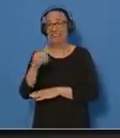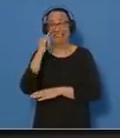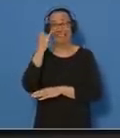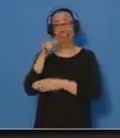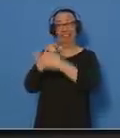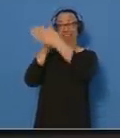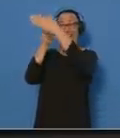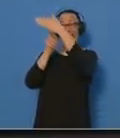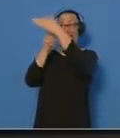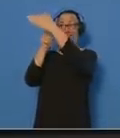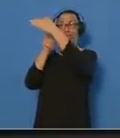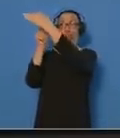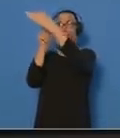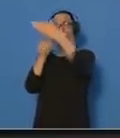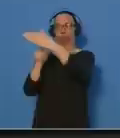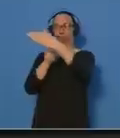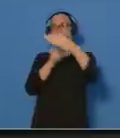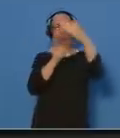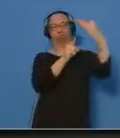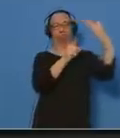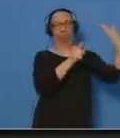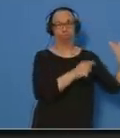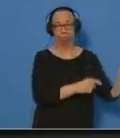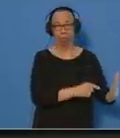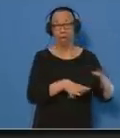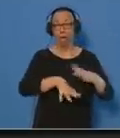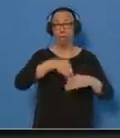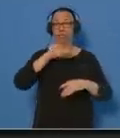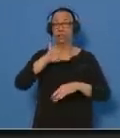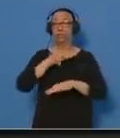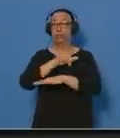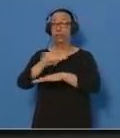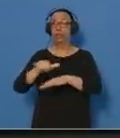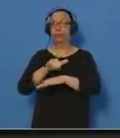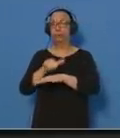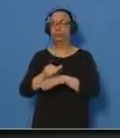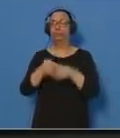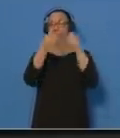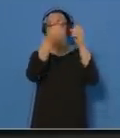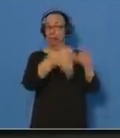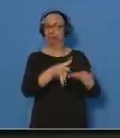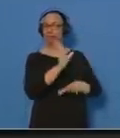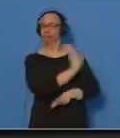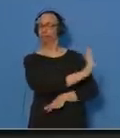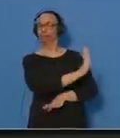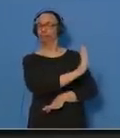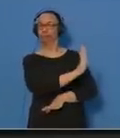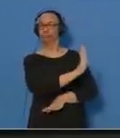outside of your yard, or if it goes anywhere outside of your yard, abandon the kite and leave it alone.